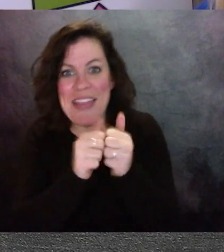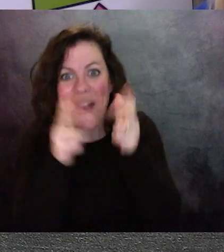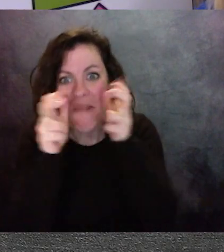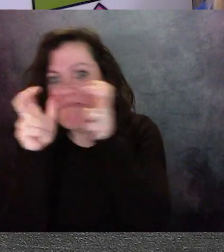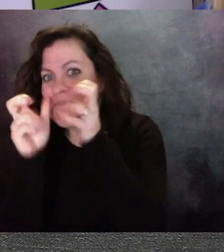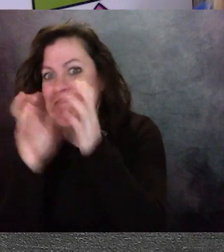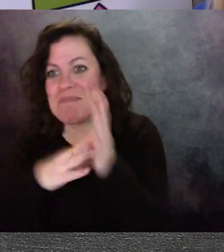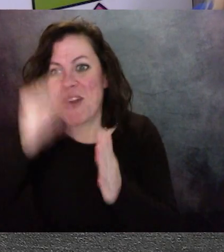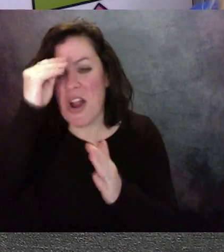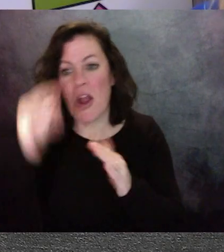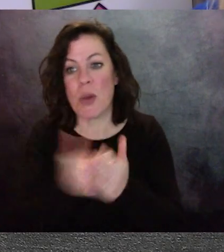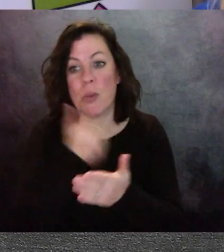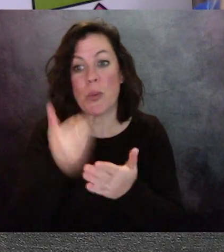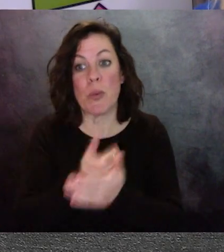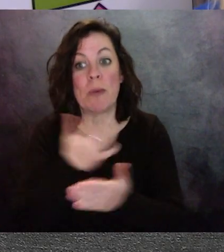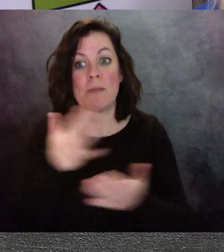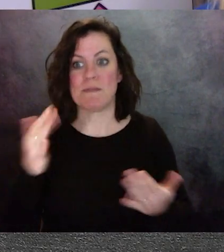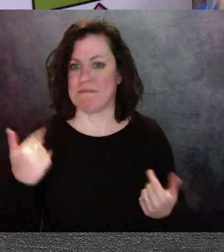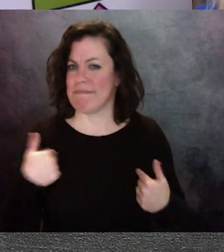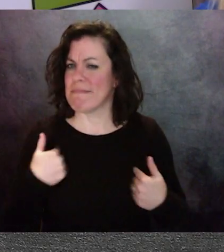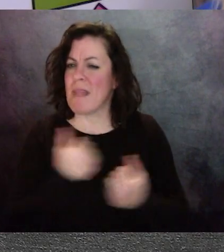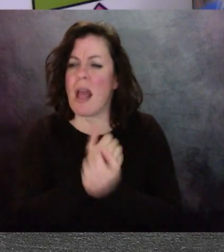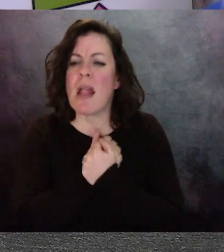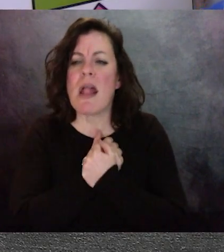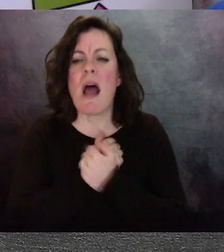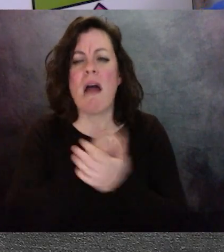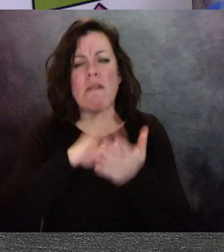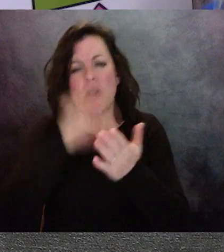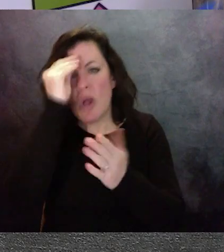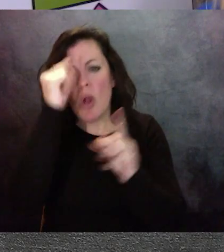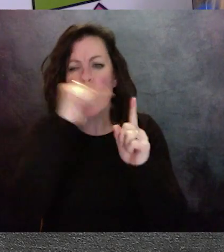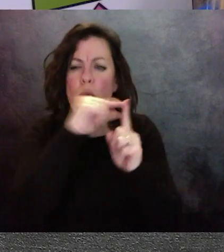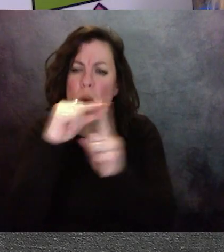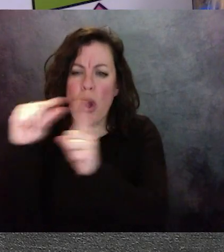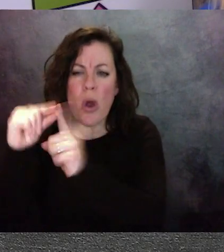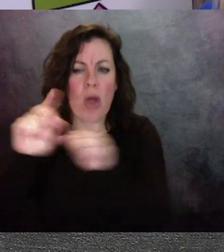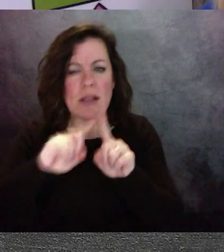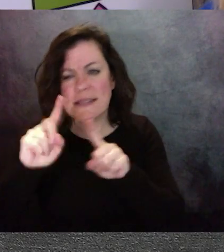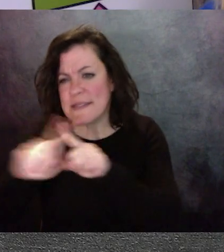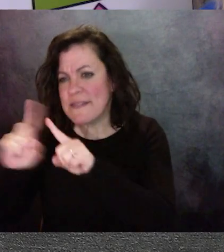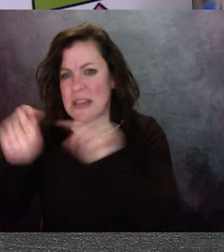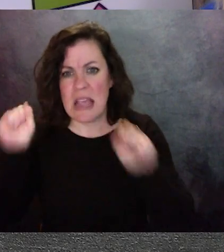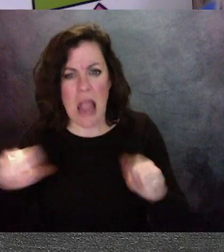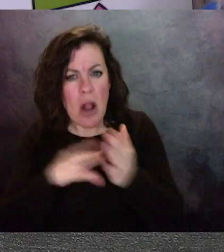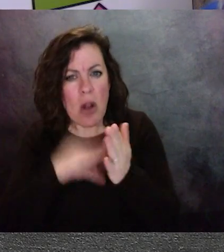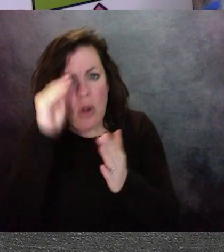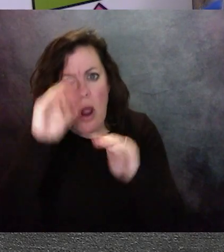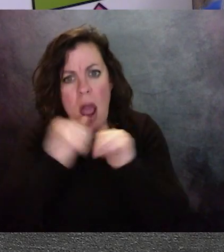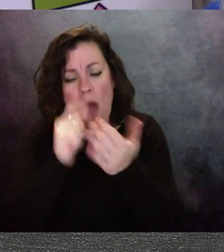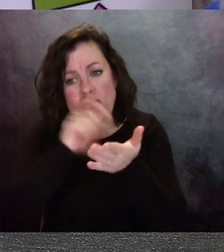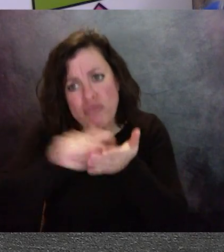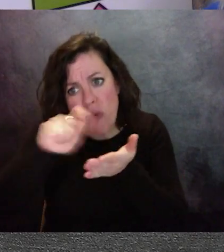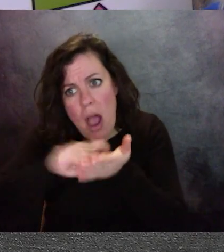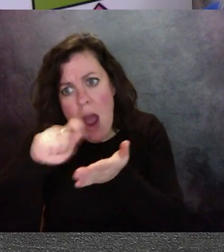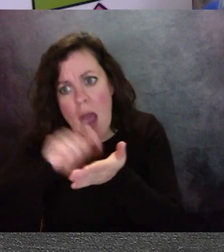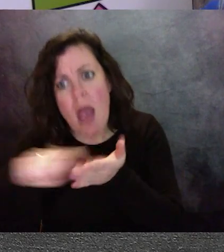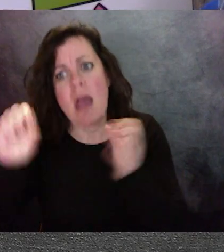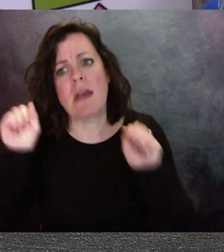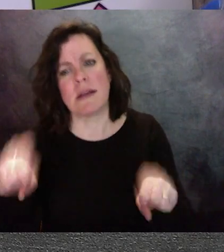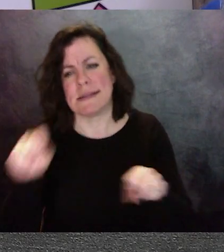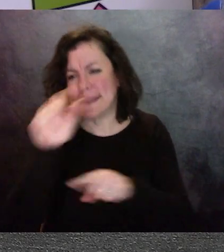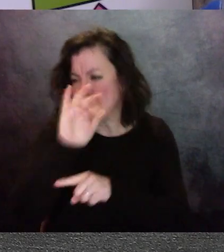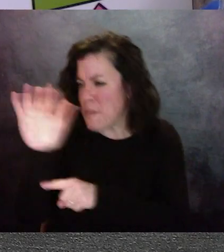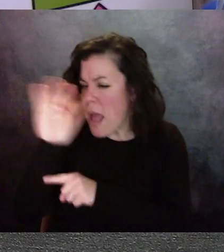special word. And I love to learn about words. I love to learn how to read them, write them, spell them,